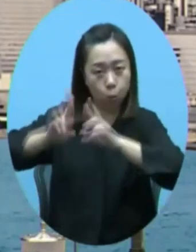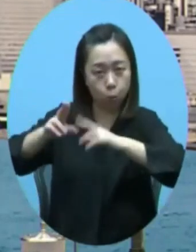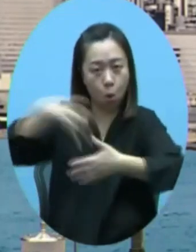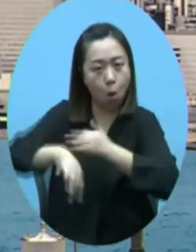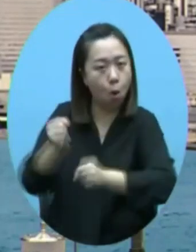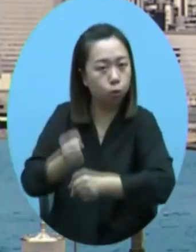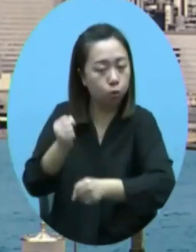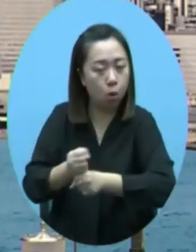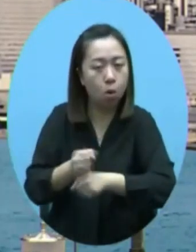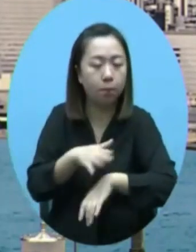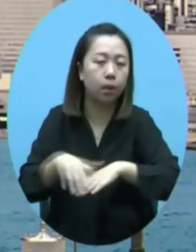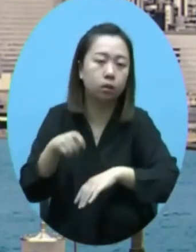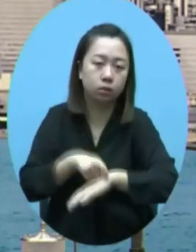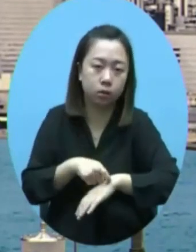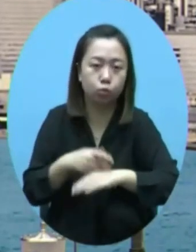She works in Taikushing.